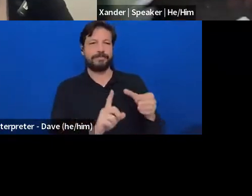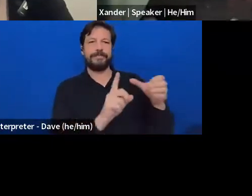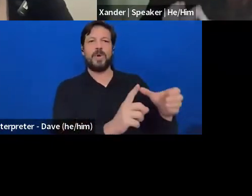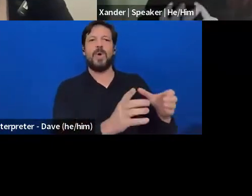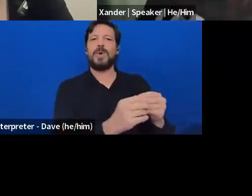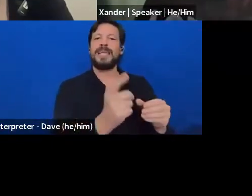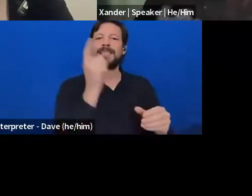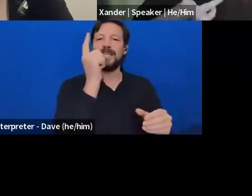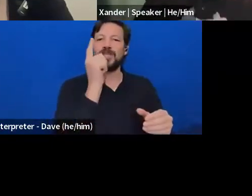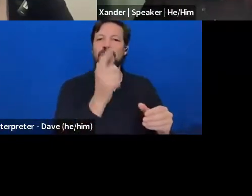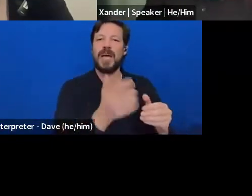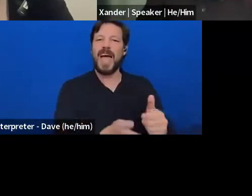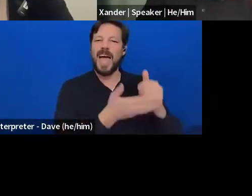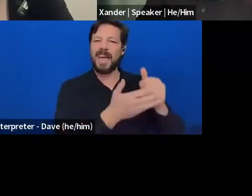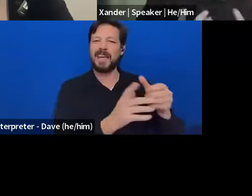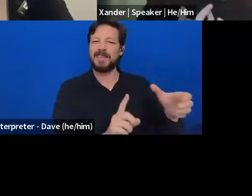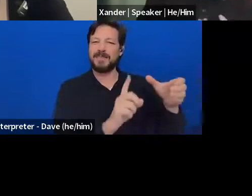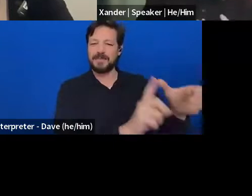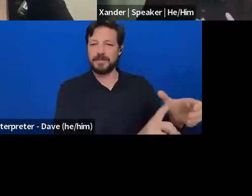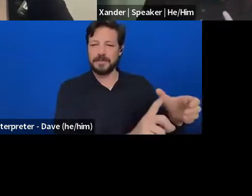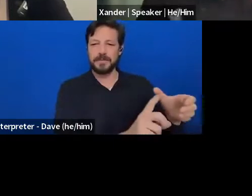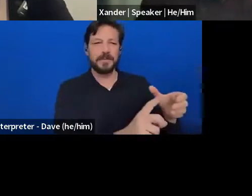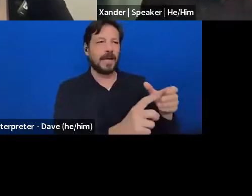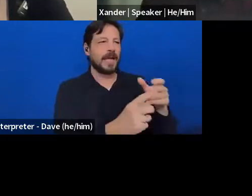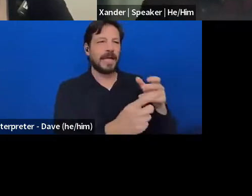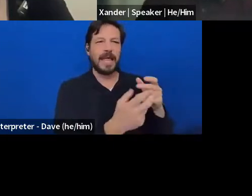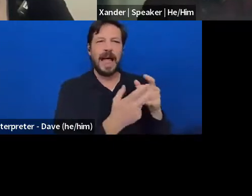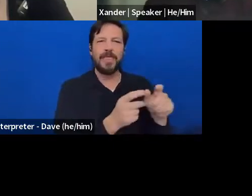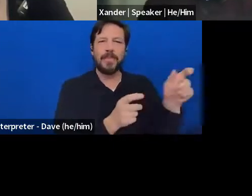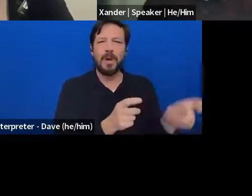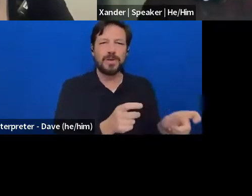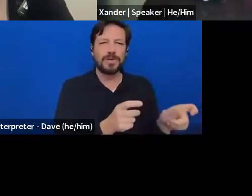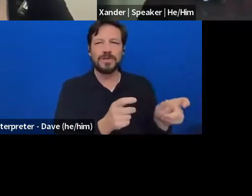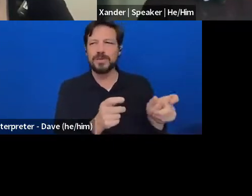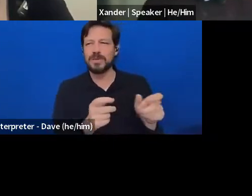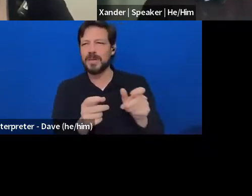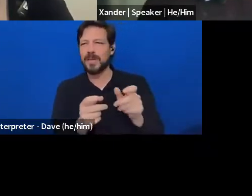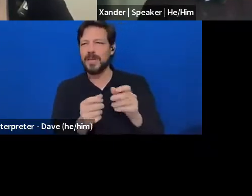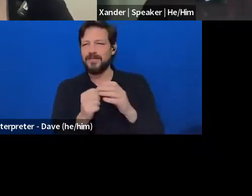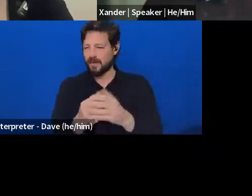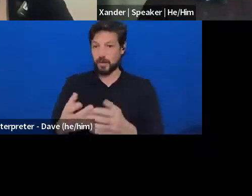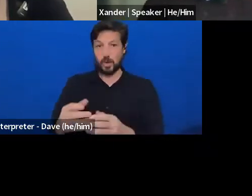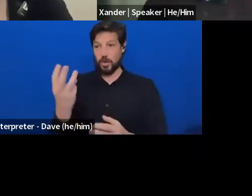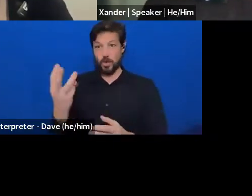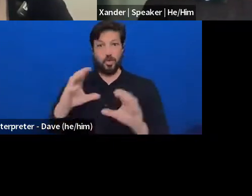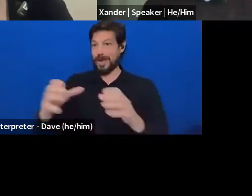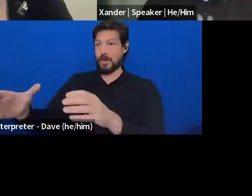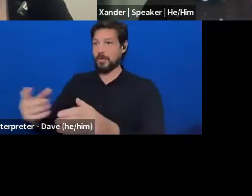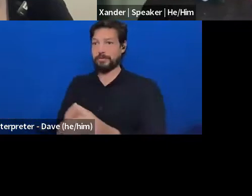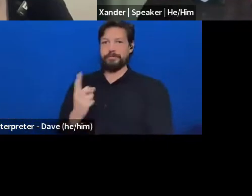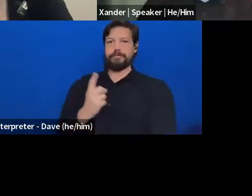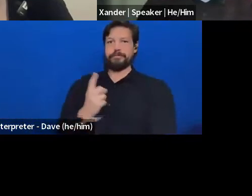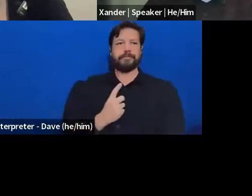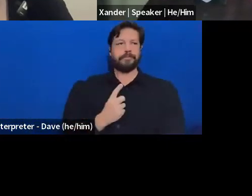and like one other person and like one of my friends. And like